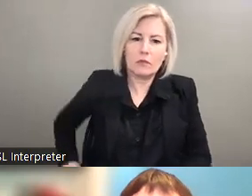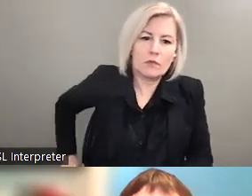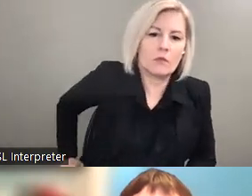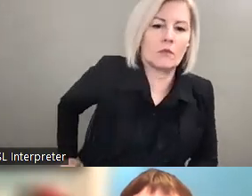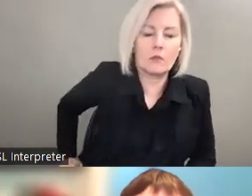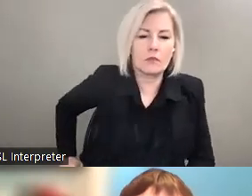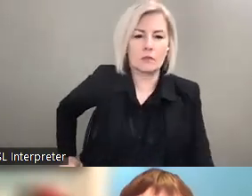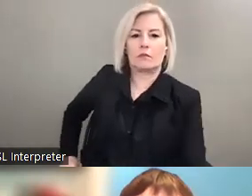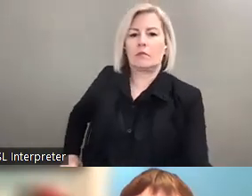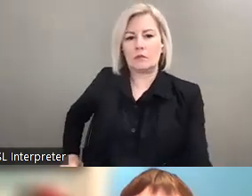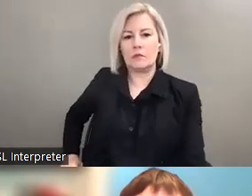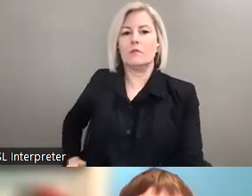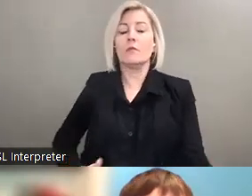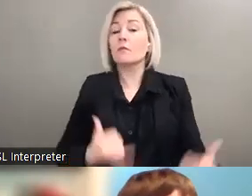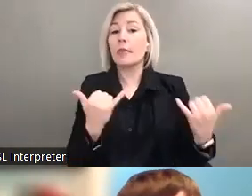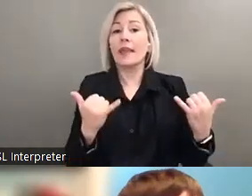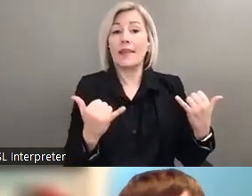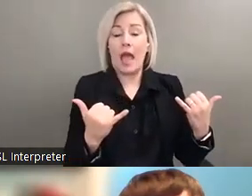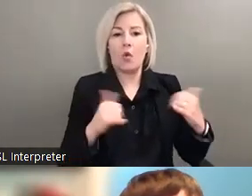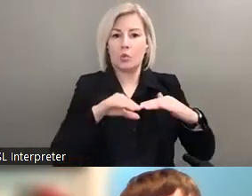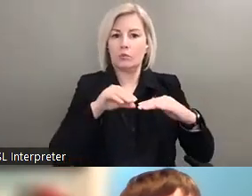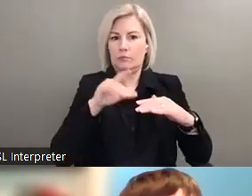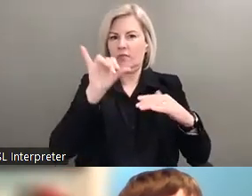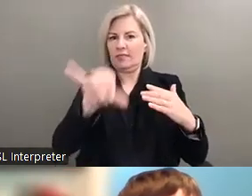And now we are inside of the application.